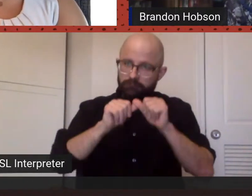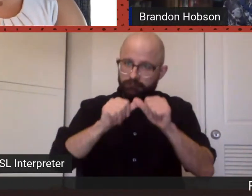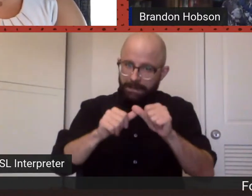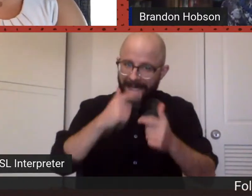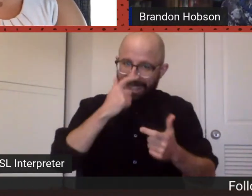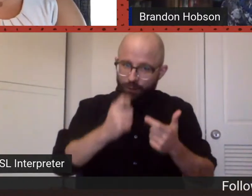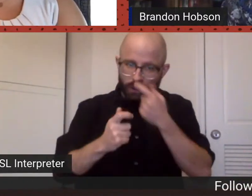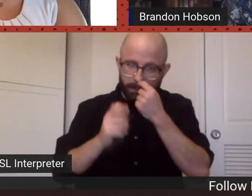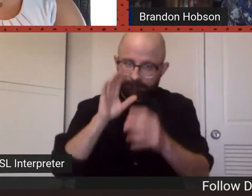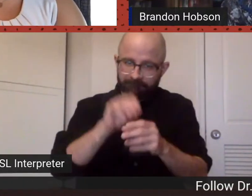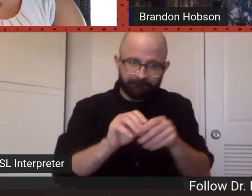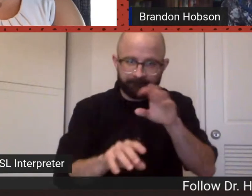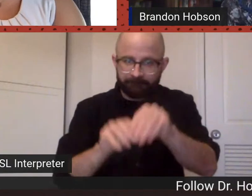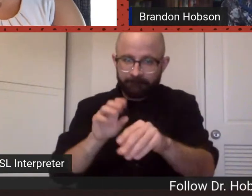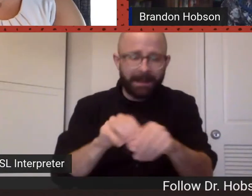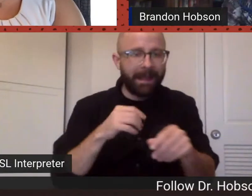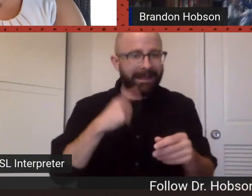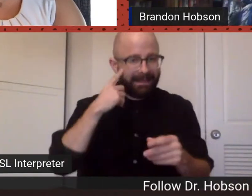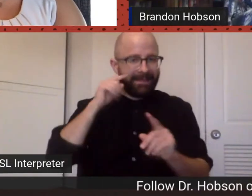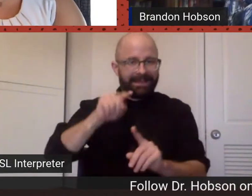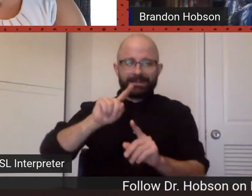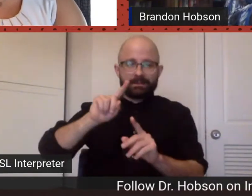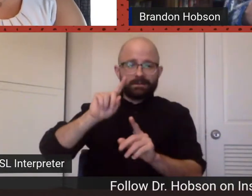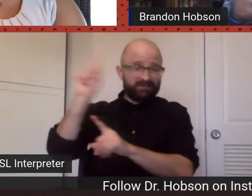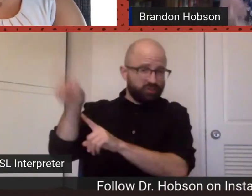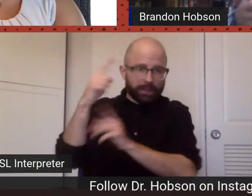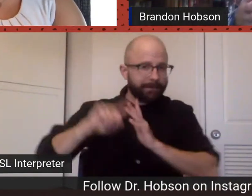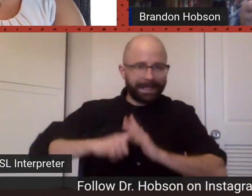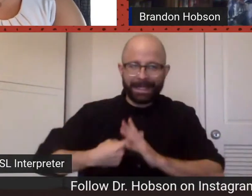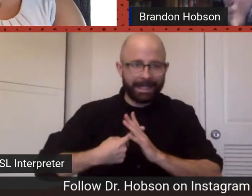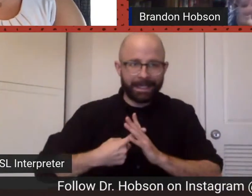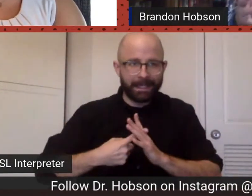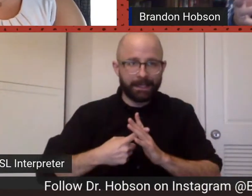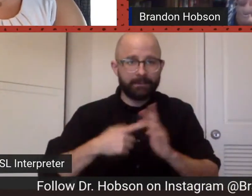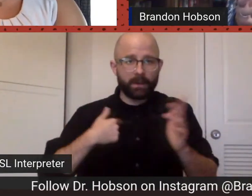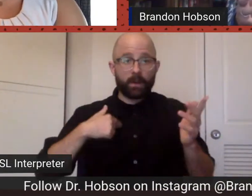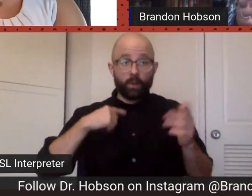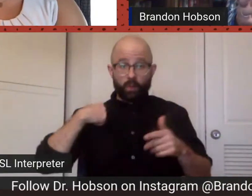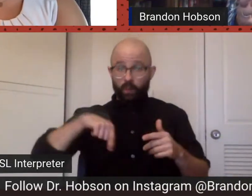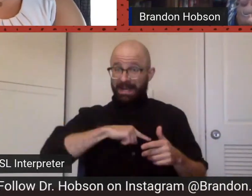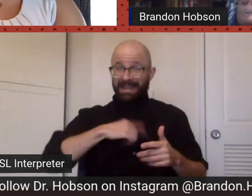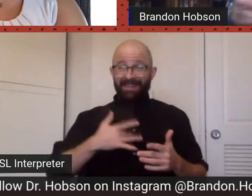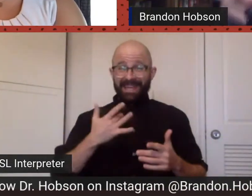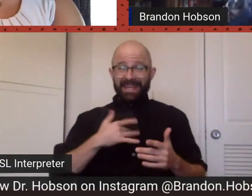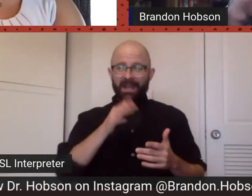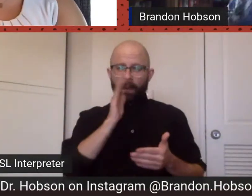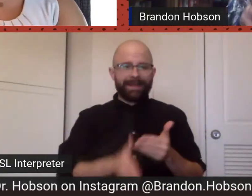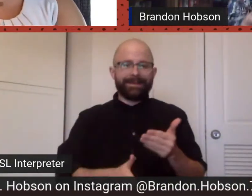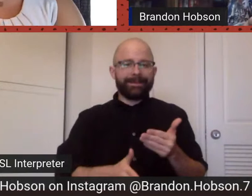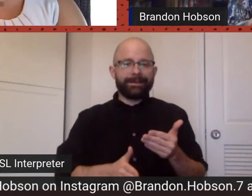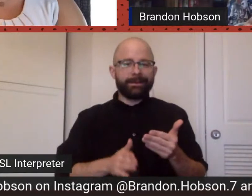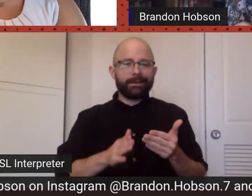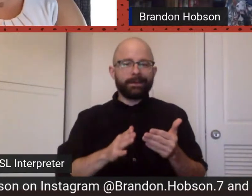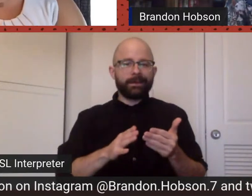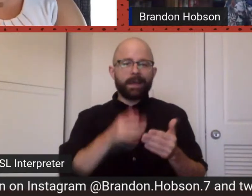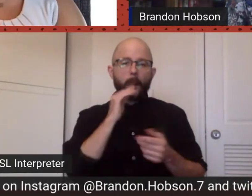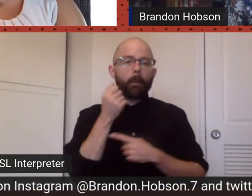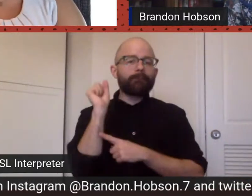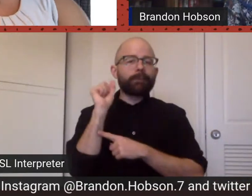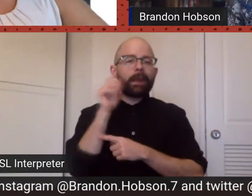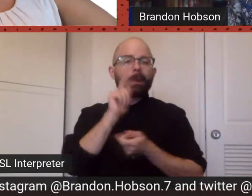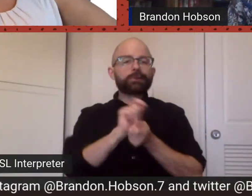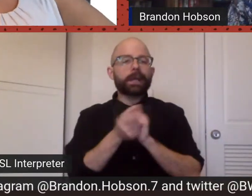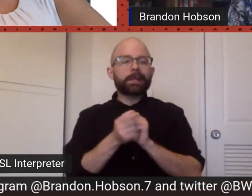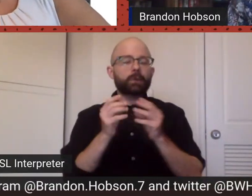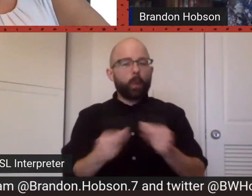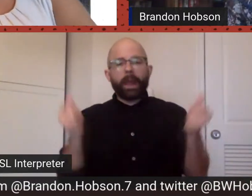think it's just the beginning. But we feel like it's going to end. It's not going to last very long. Like it's just a movement and it's going to go away. No.